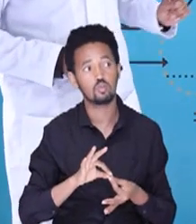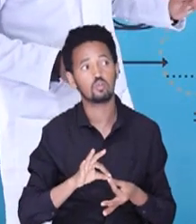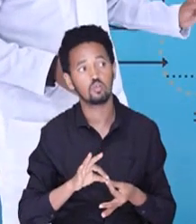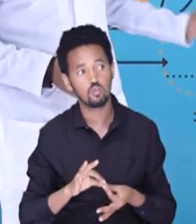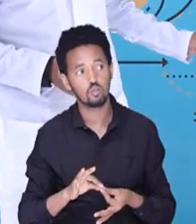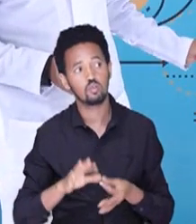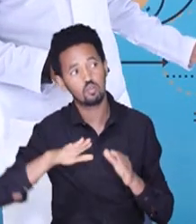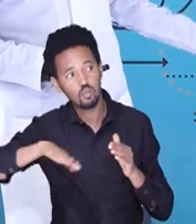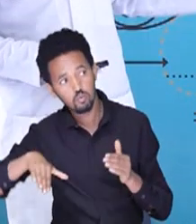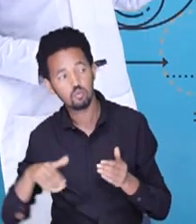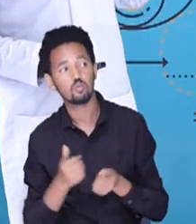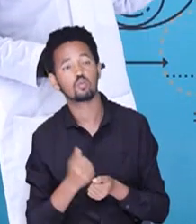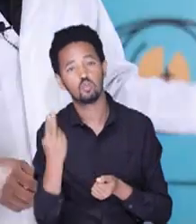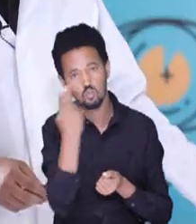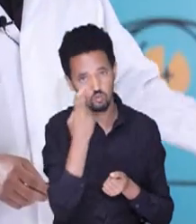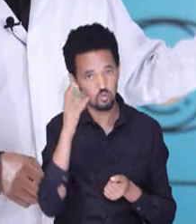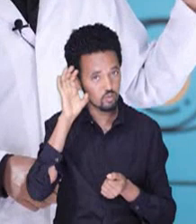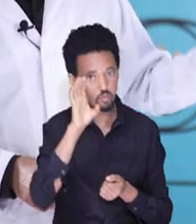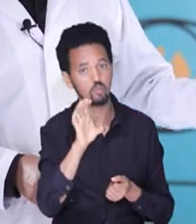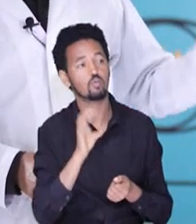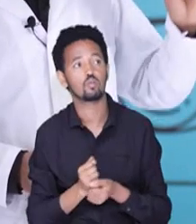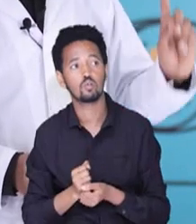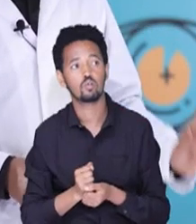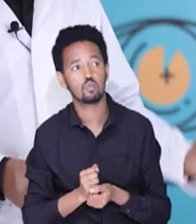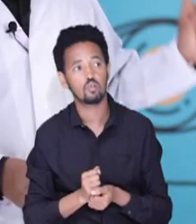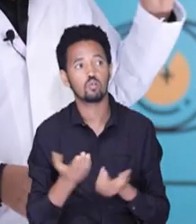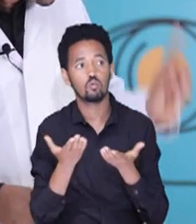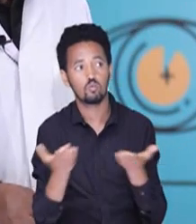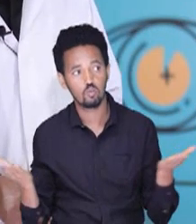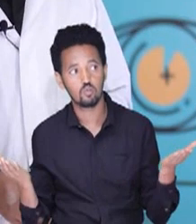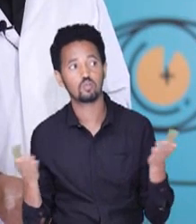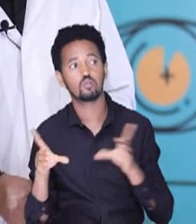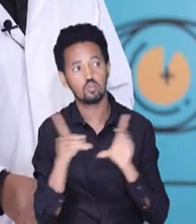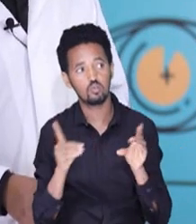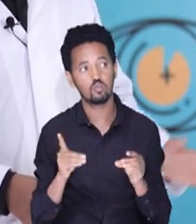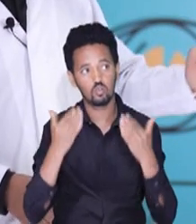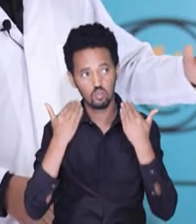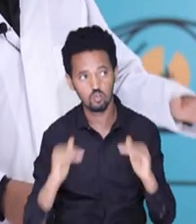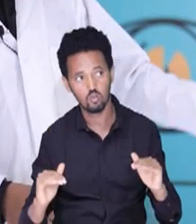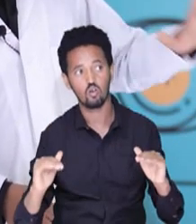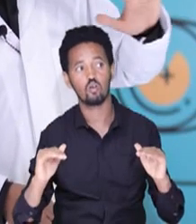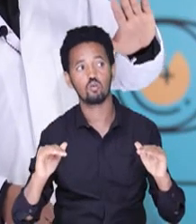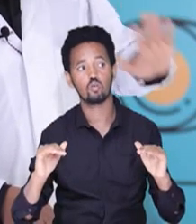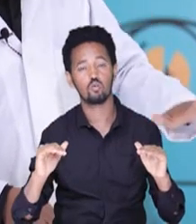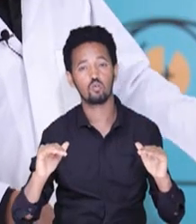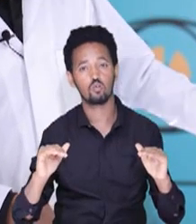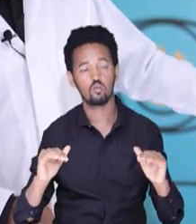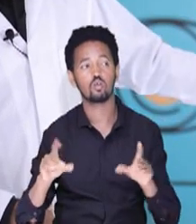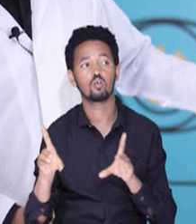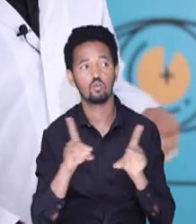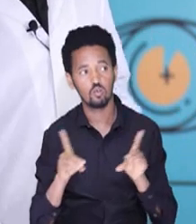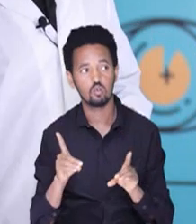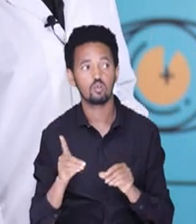mean absolute monarch using power in an unprecedented way and ignoring the laws. Those types of